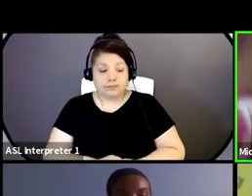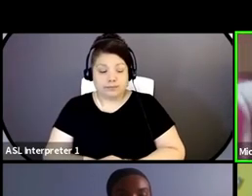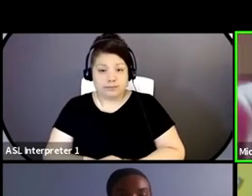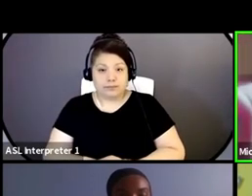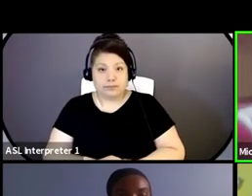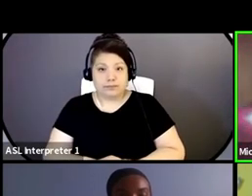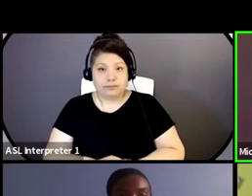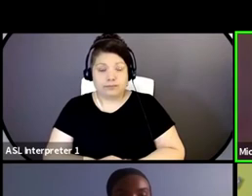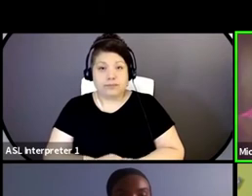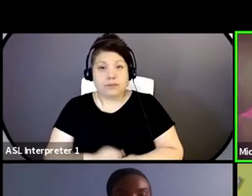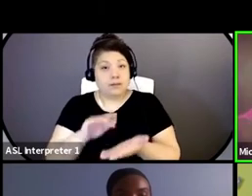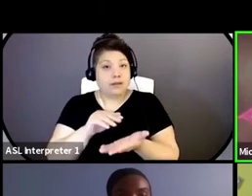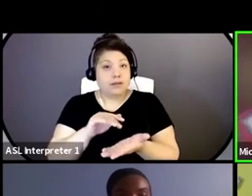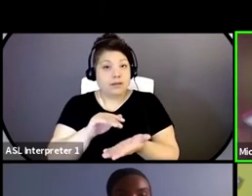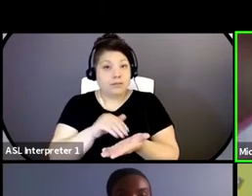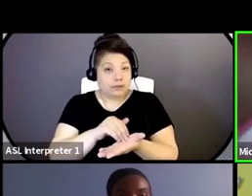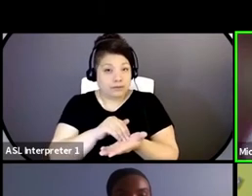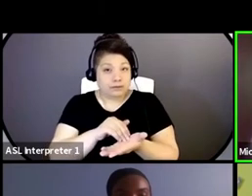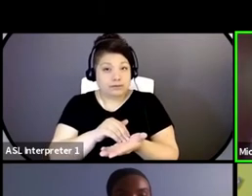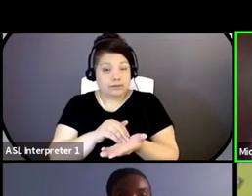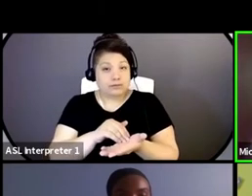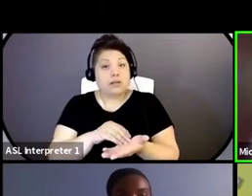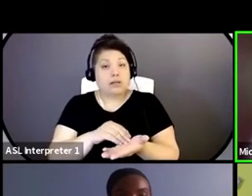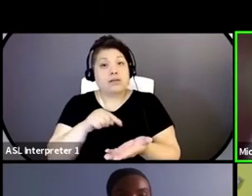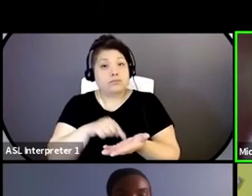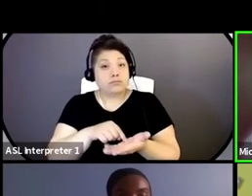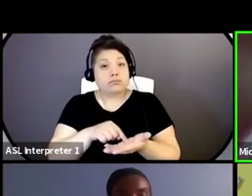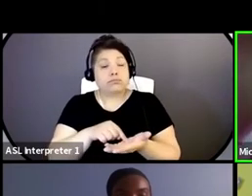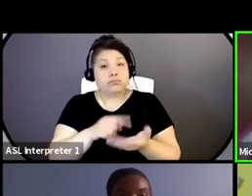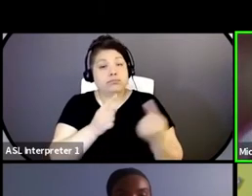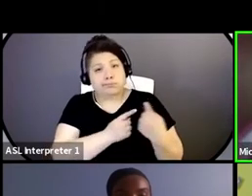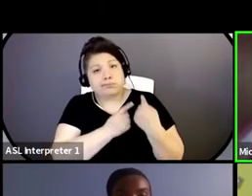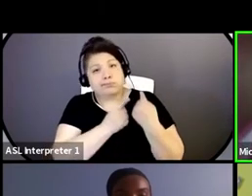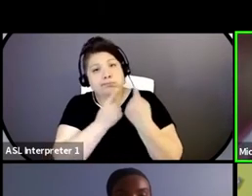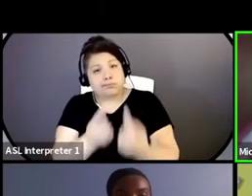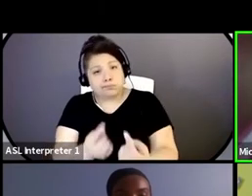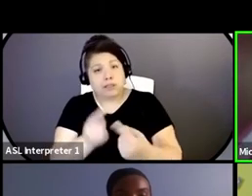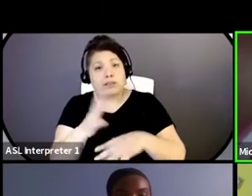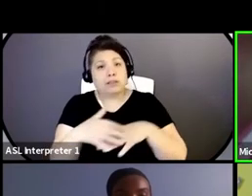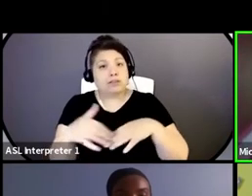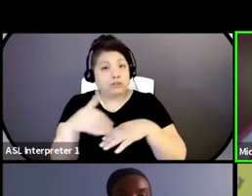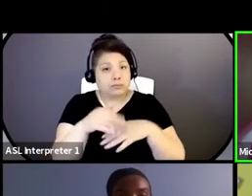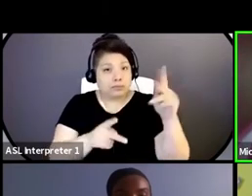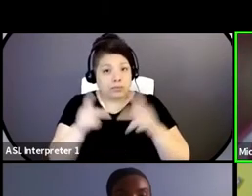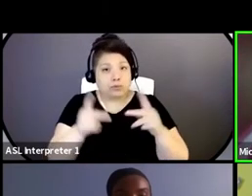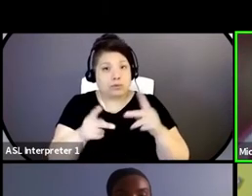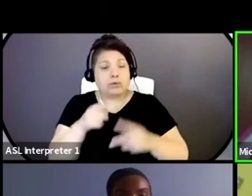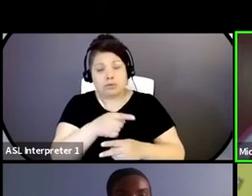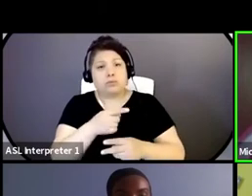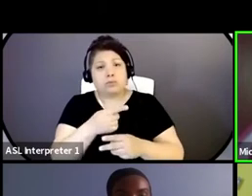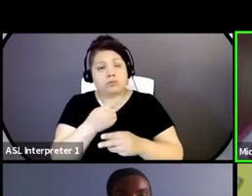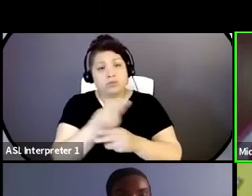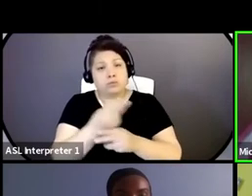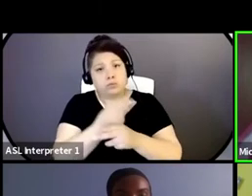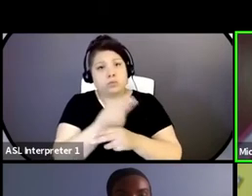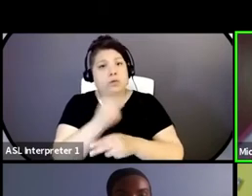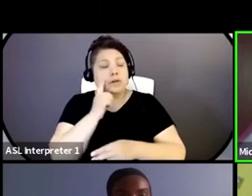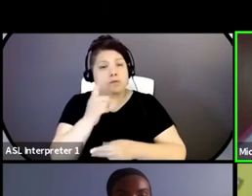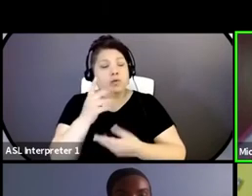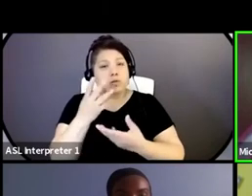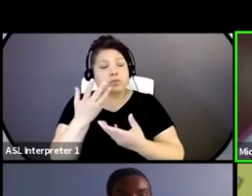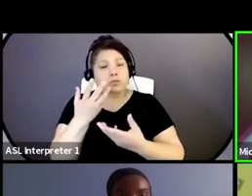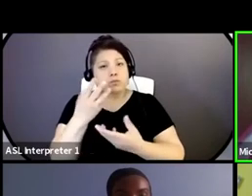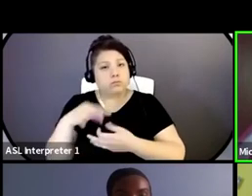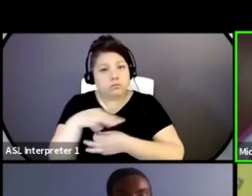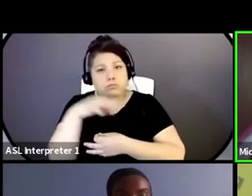All of those medicines we've used since time immemorial are people's, and they have helped us be able to move forward.